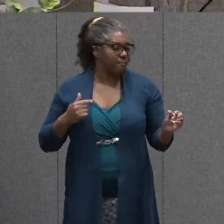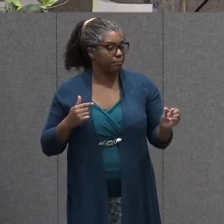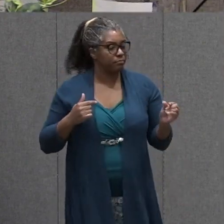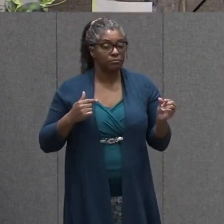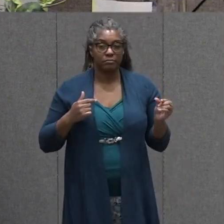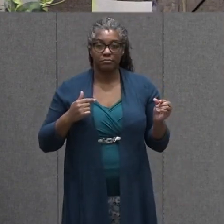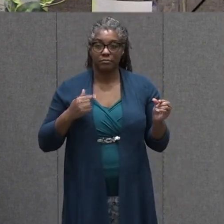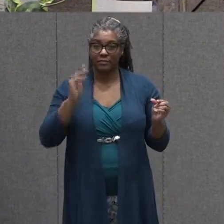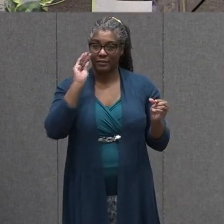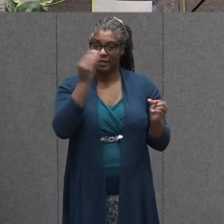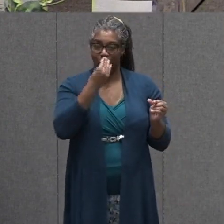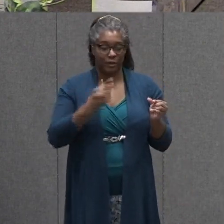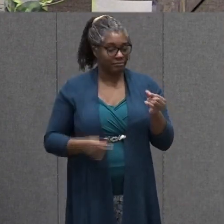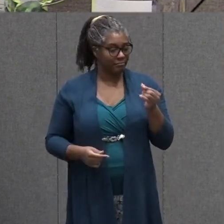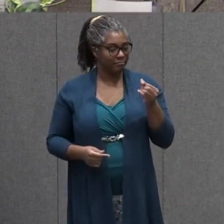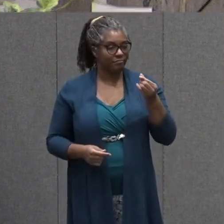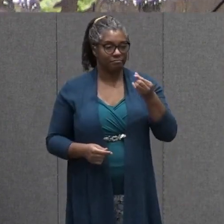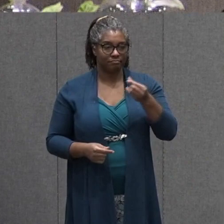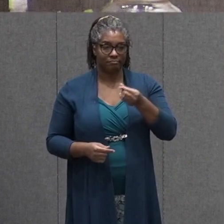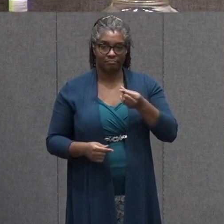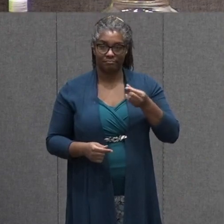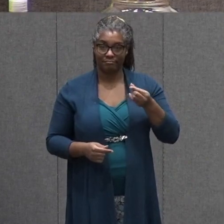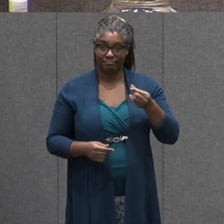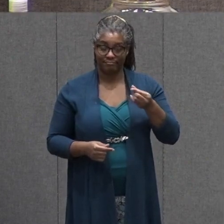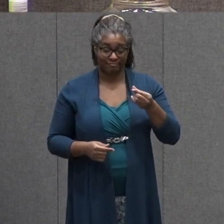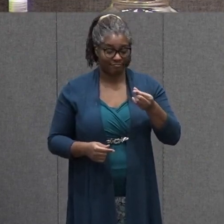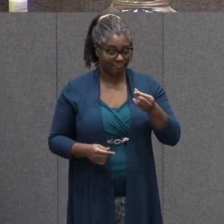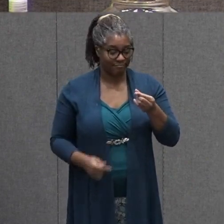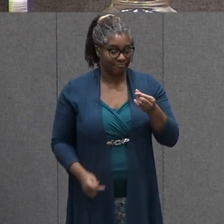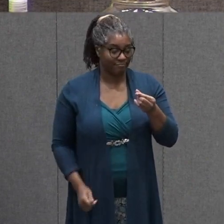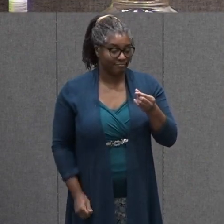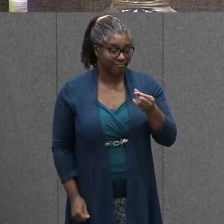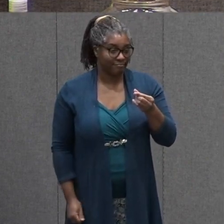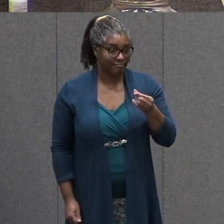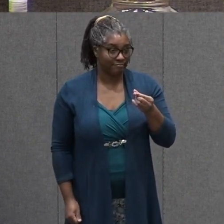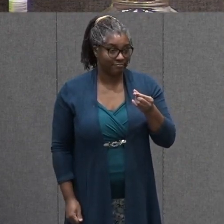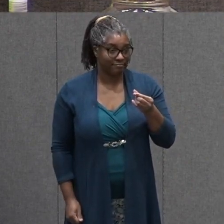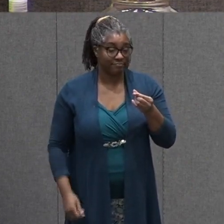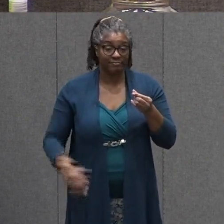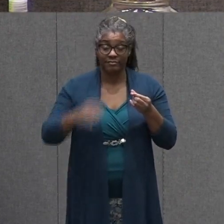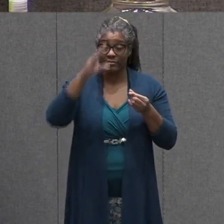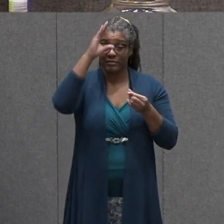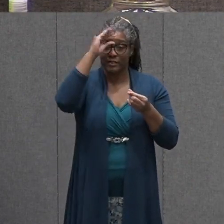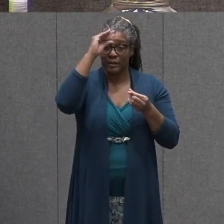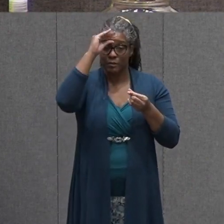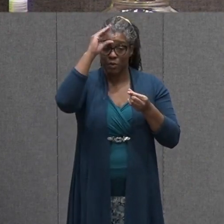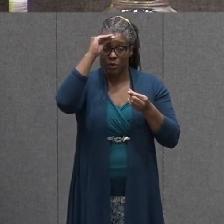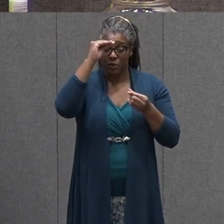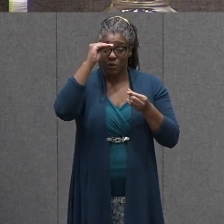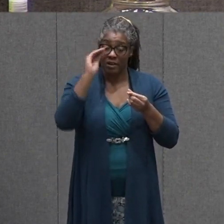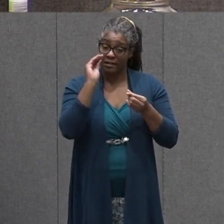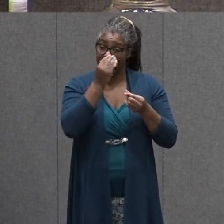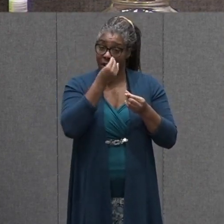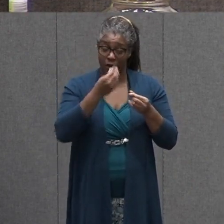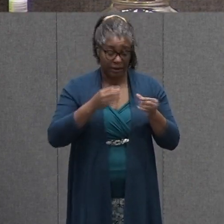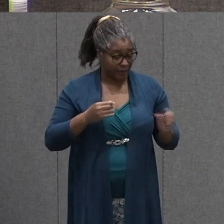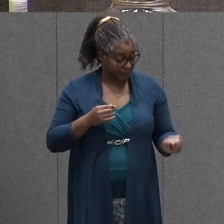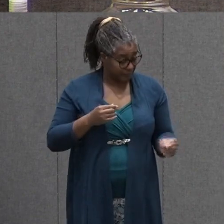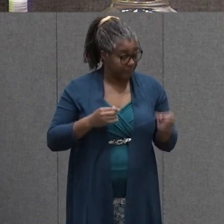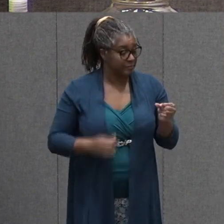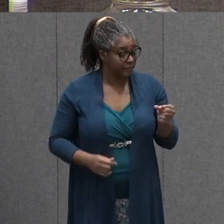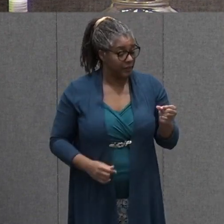cool. The book is published by Simon & Schuster. So, The Tiny Seed.